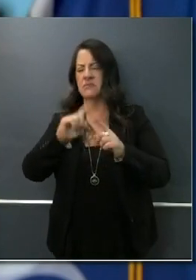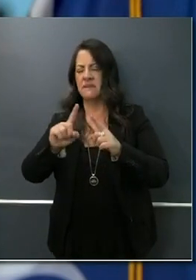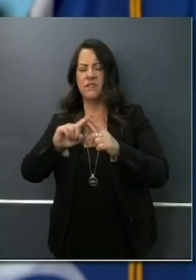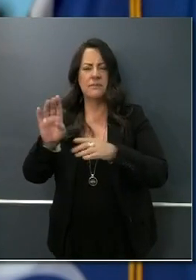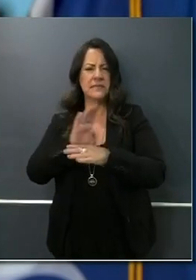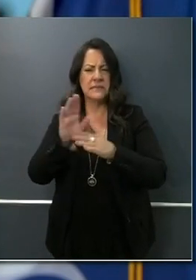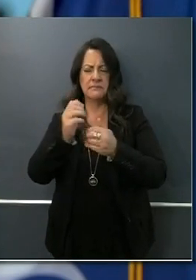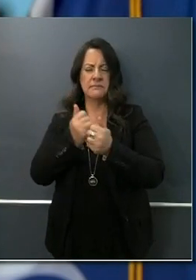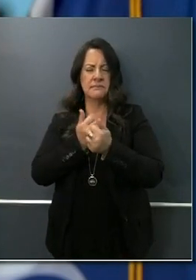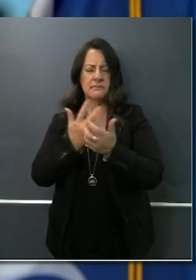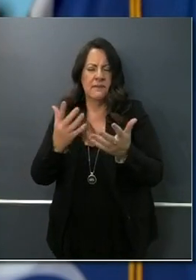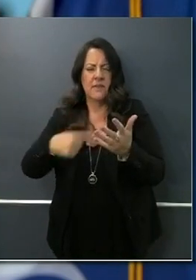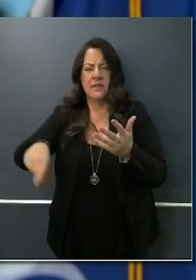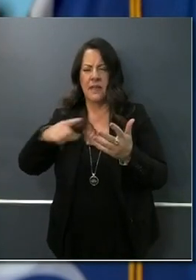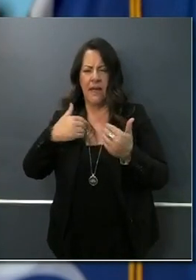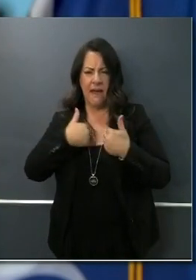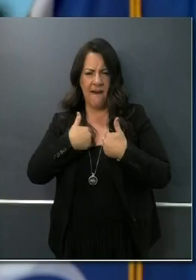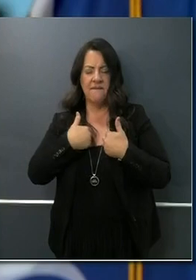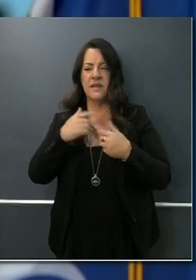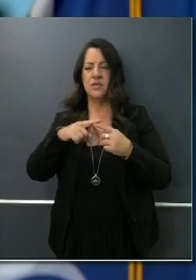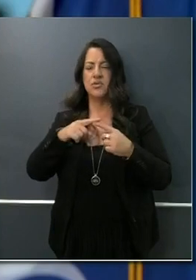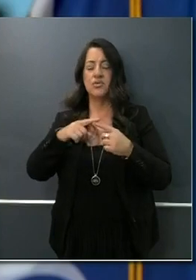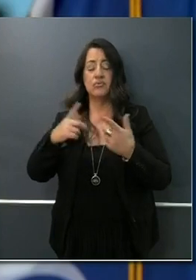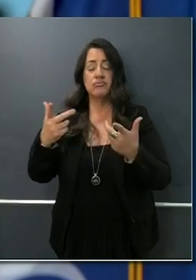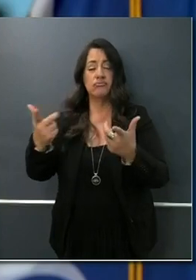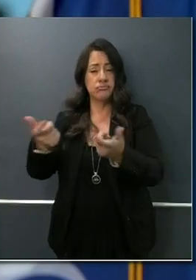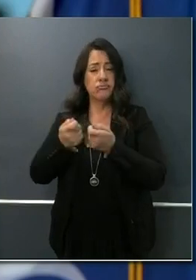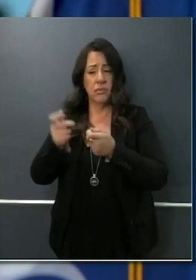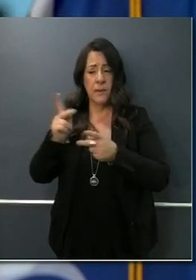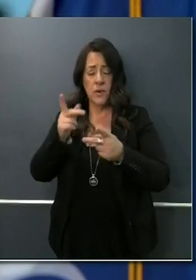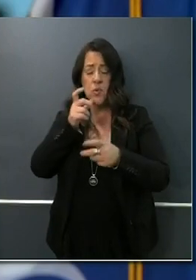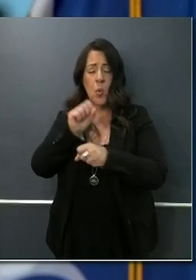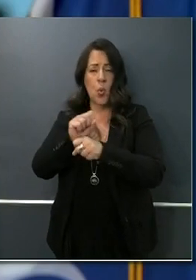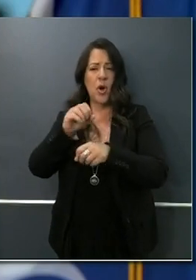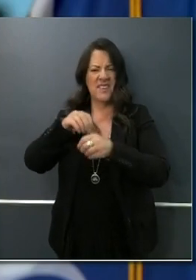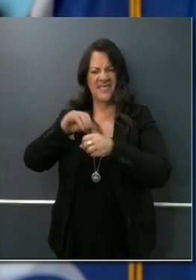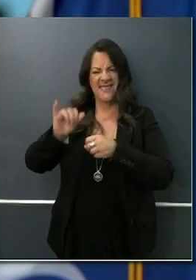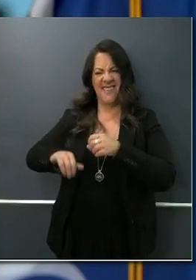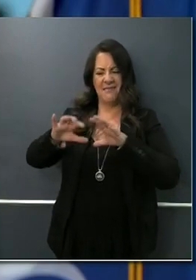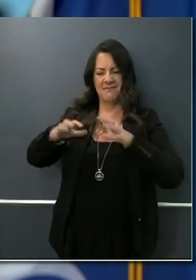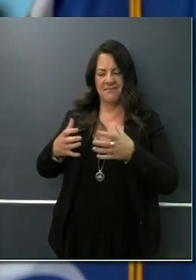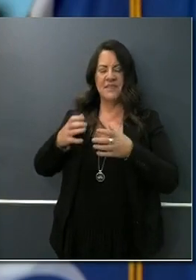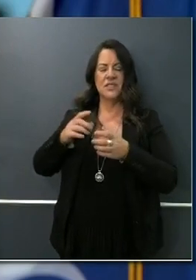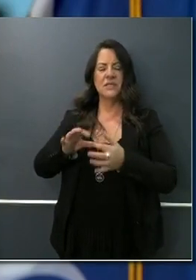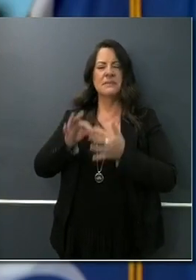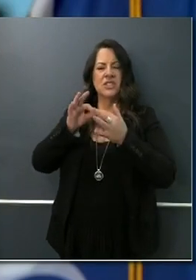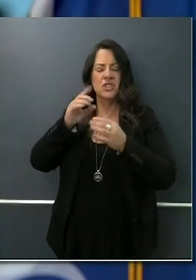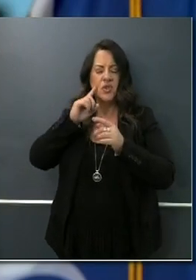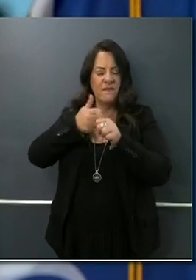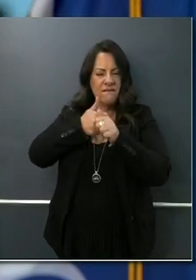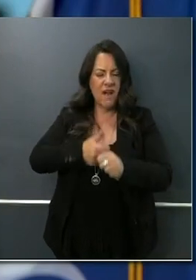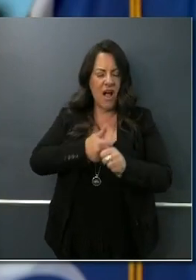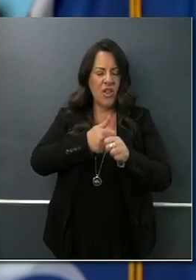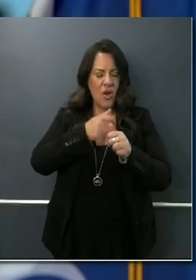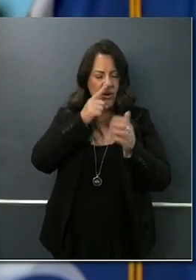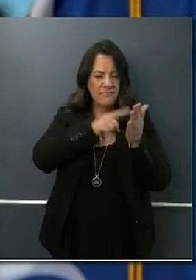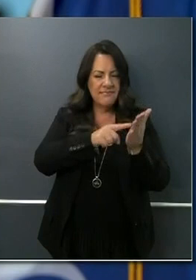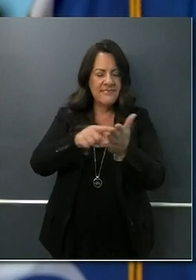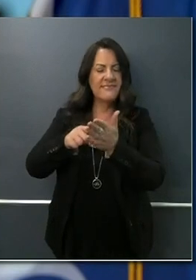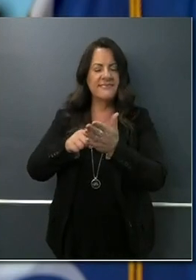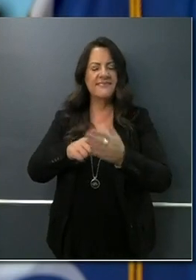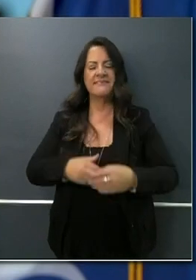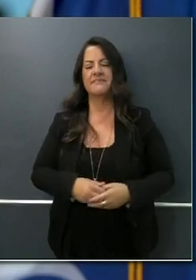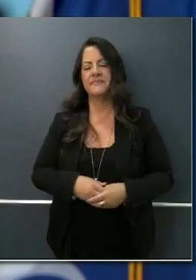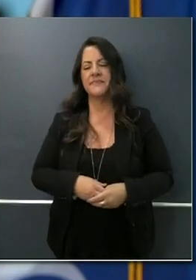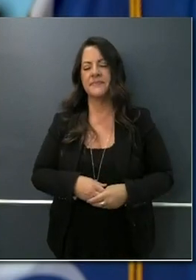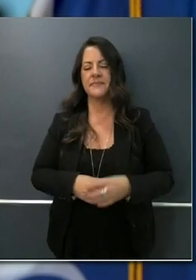training program that we're just about to announce. And I want to do it today, but I don't want to get ahead of myself. And